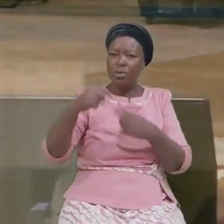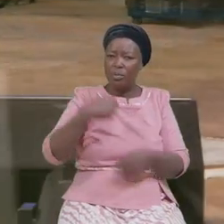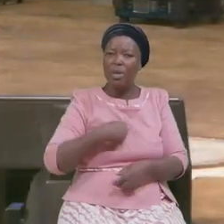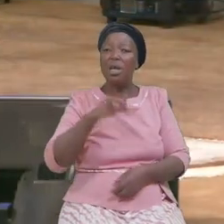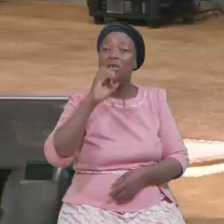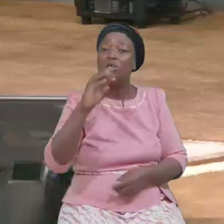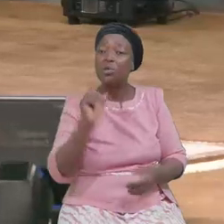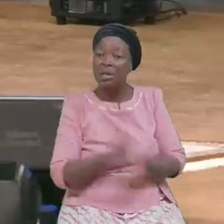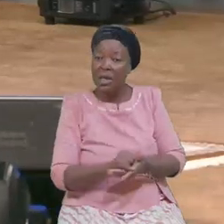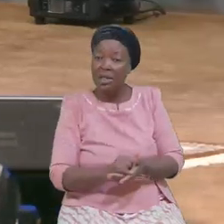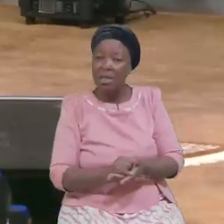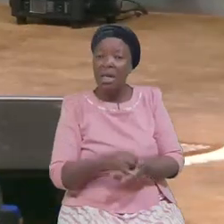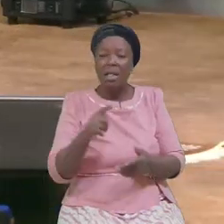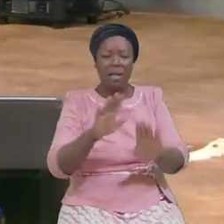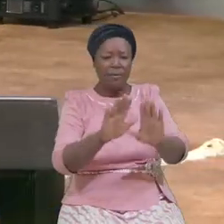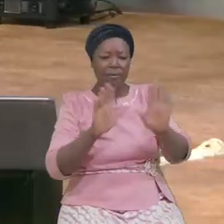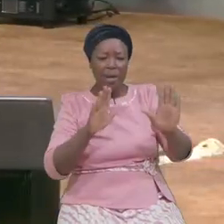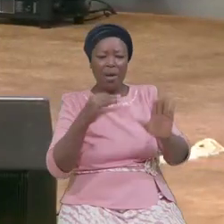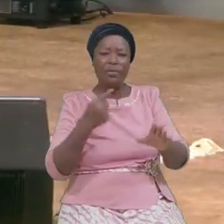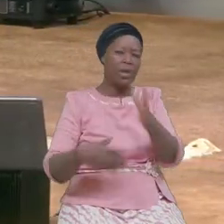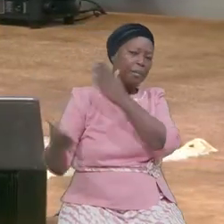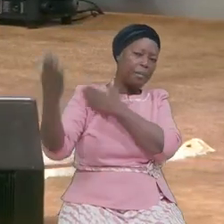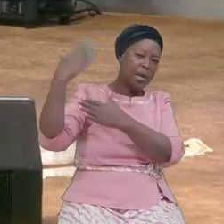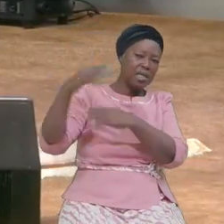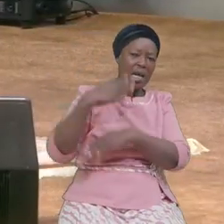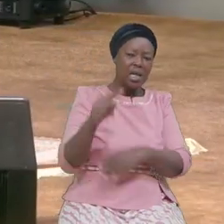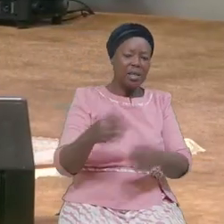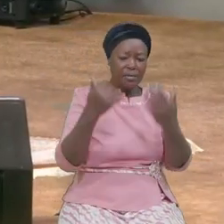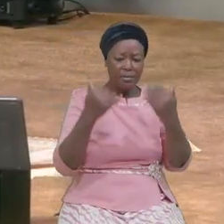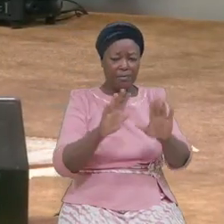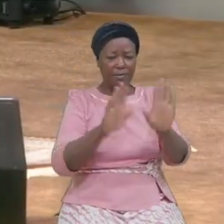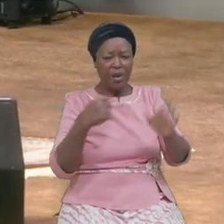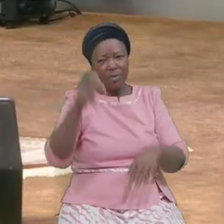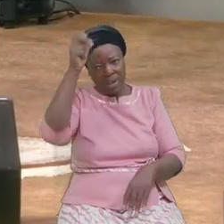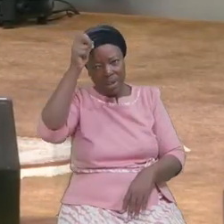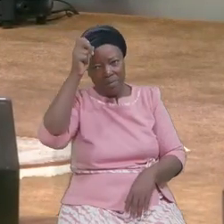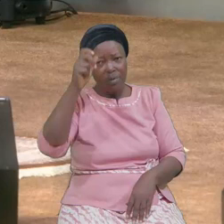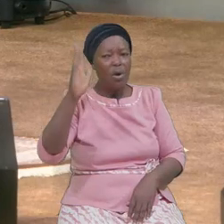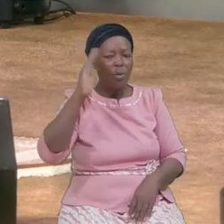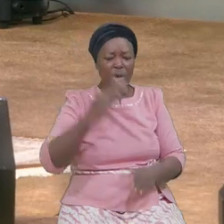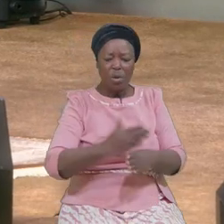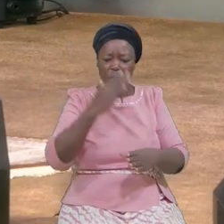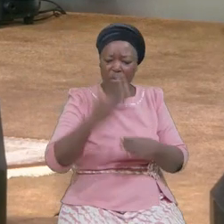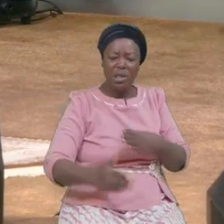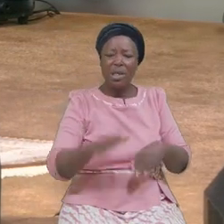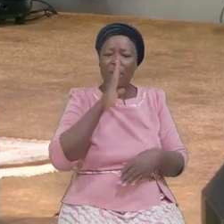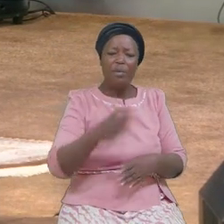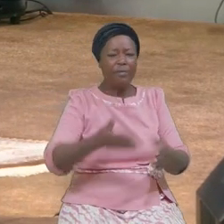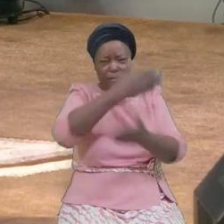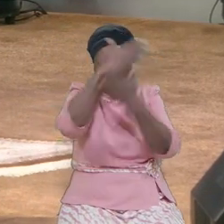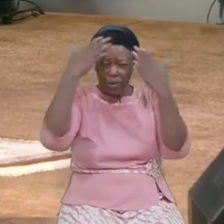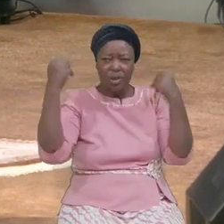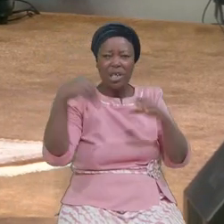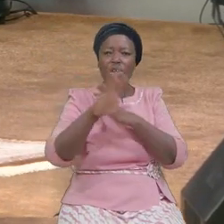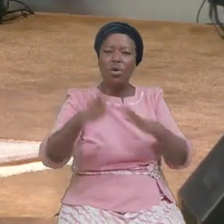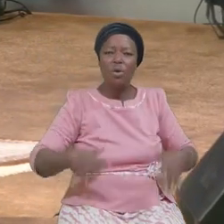so that the fear of the past and the fear of the devil will totally be forgotten in